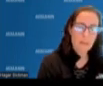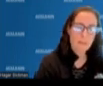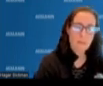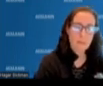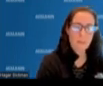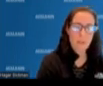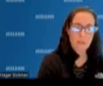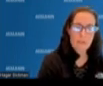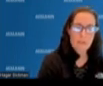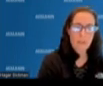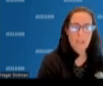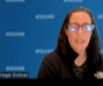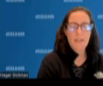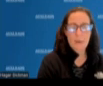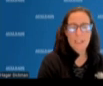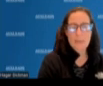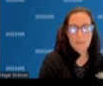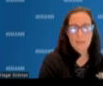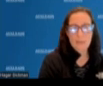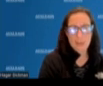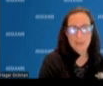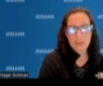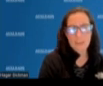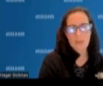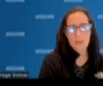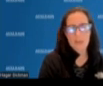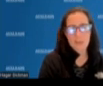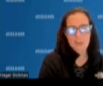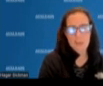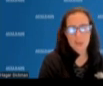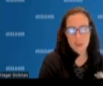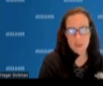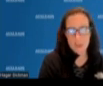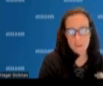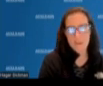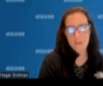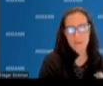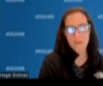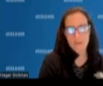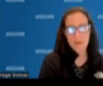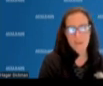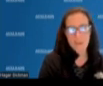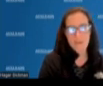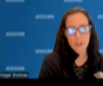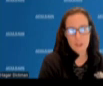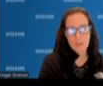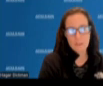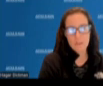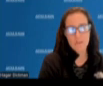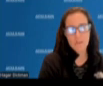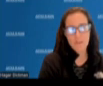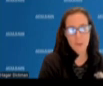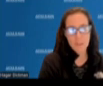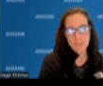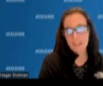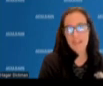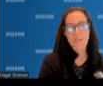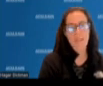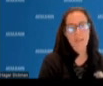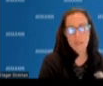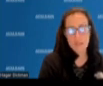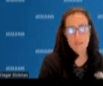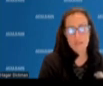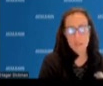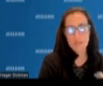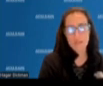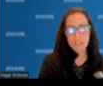every member know that we're opposed and that we expect them to fight for us, we'll make sure that people show up that our representatives show up to the voting